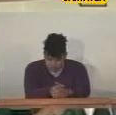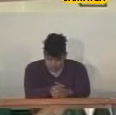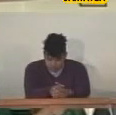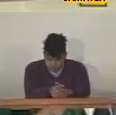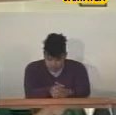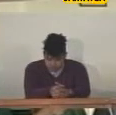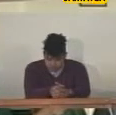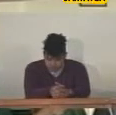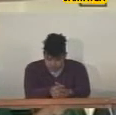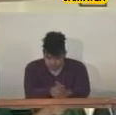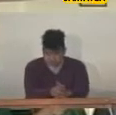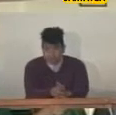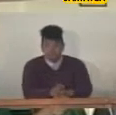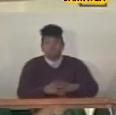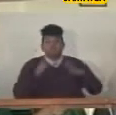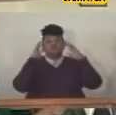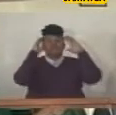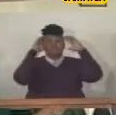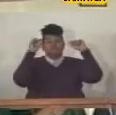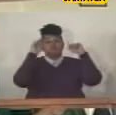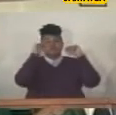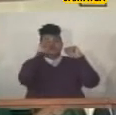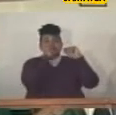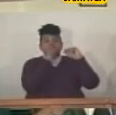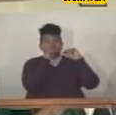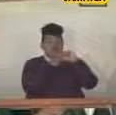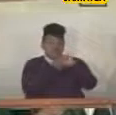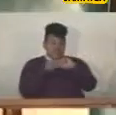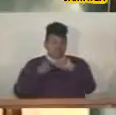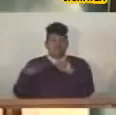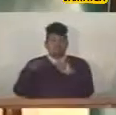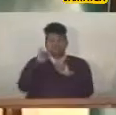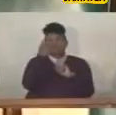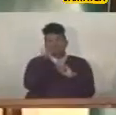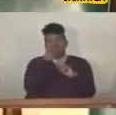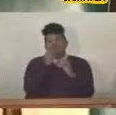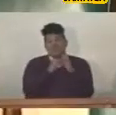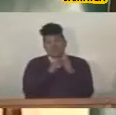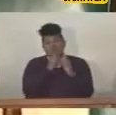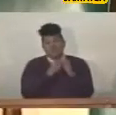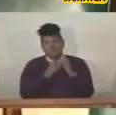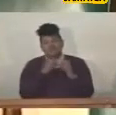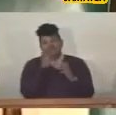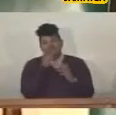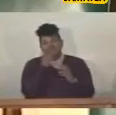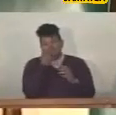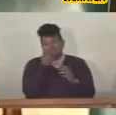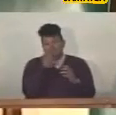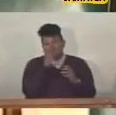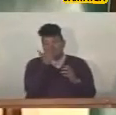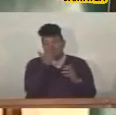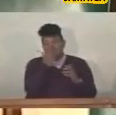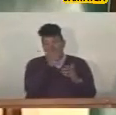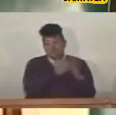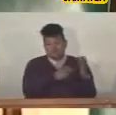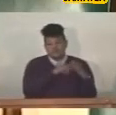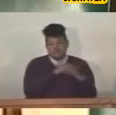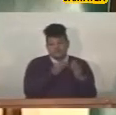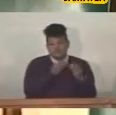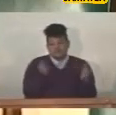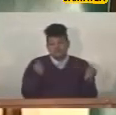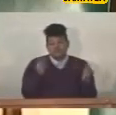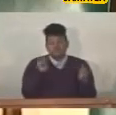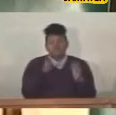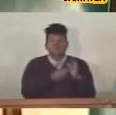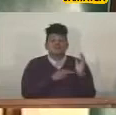Mr. President, if I might crave the indulgence of members, just to correct the third item in the resolution